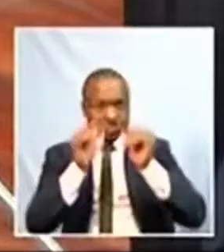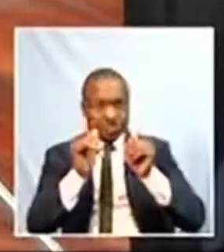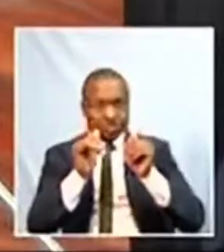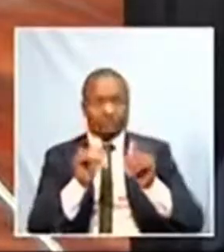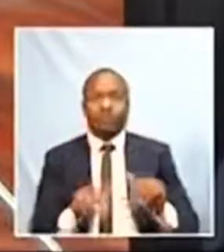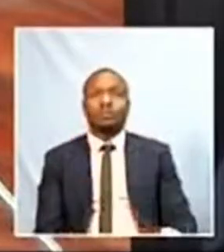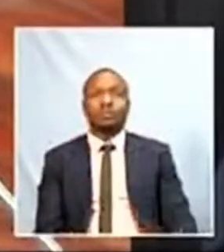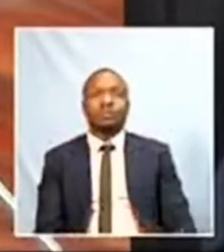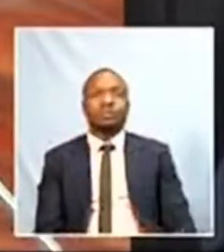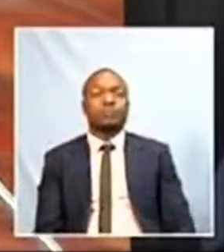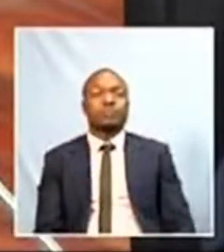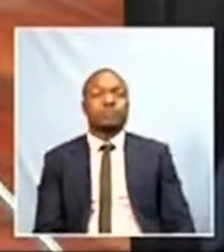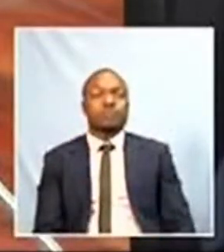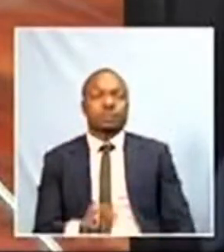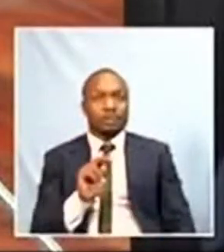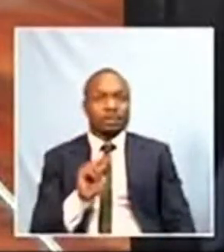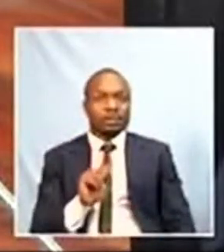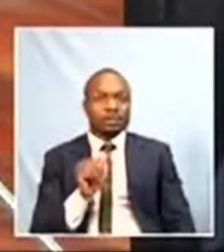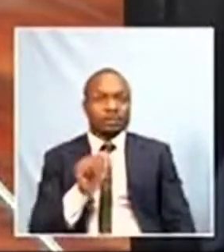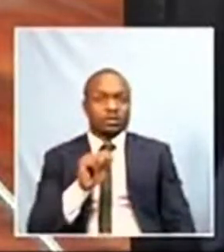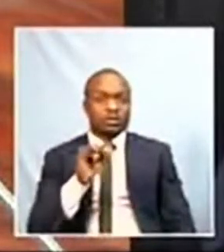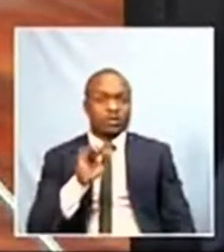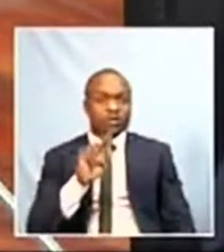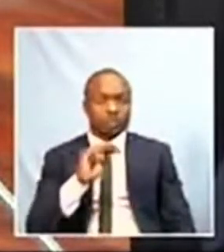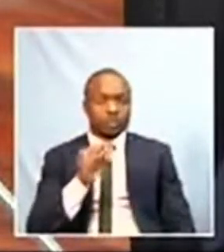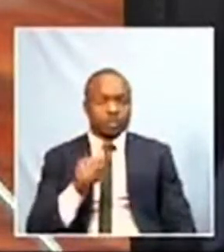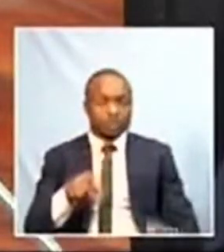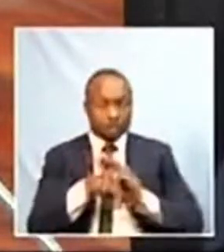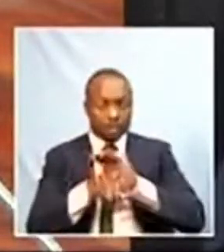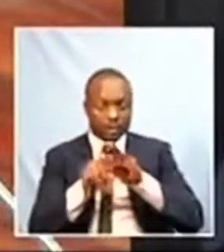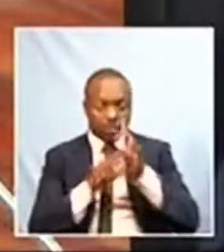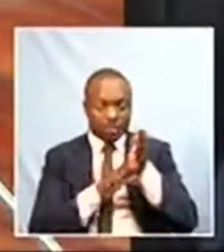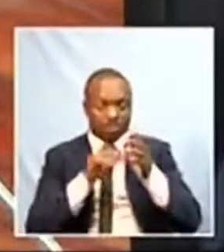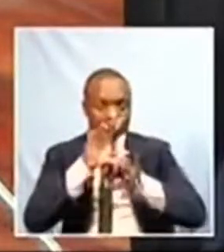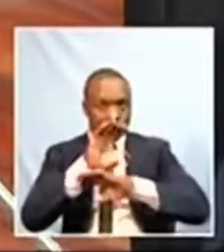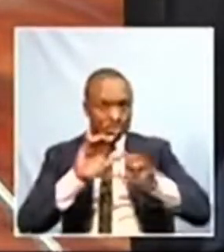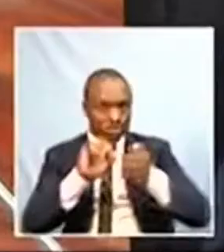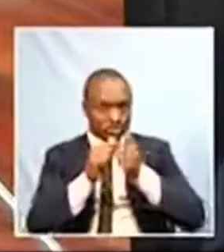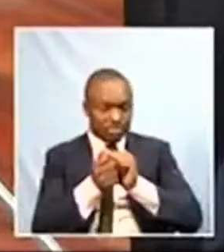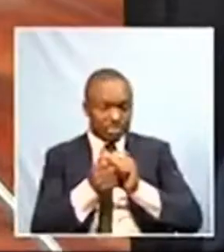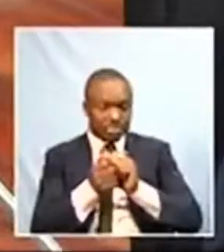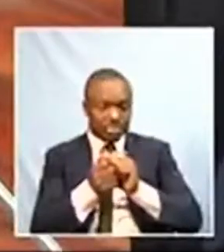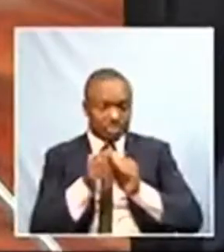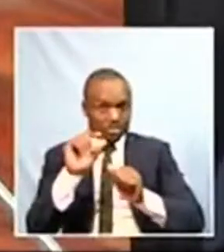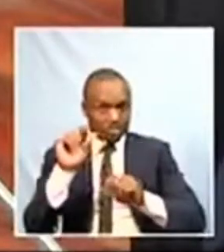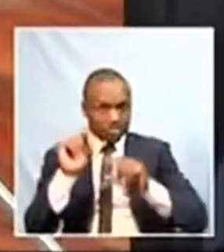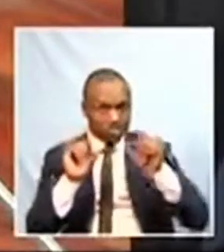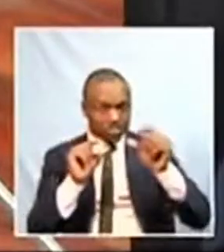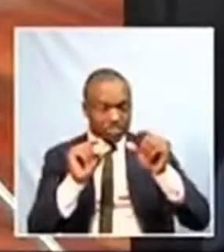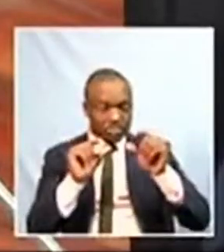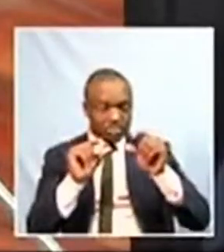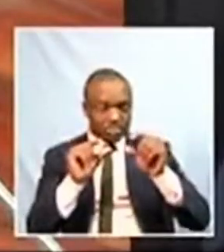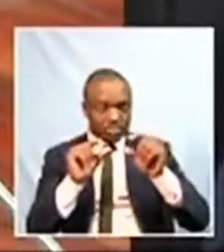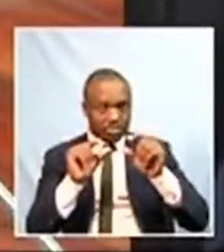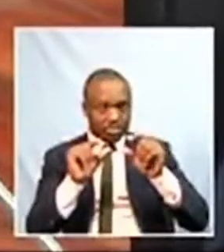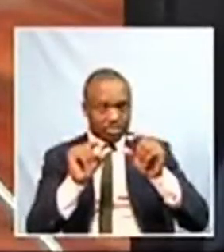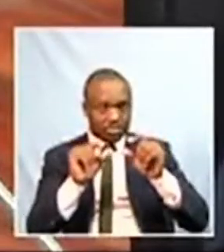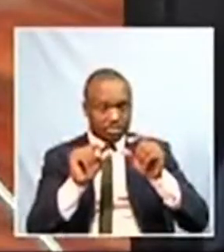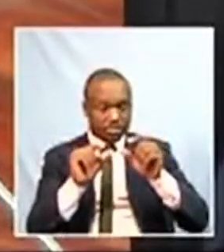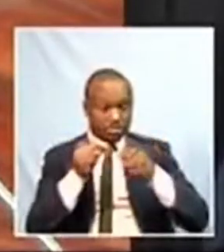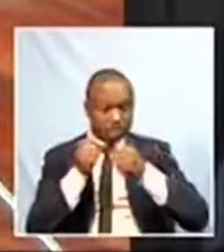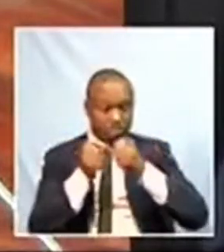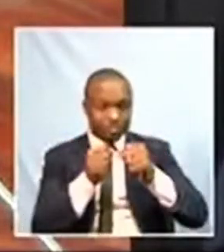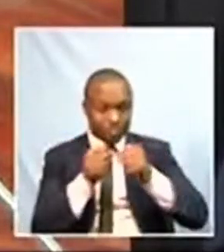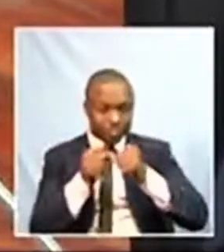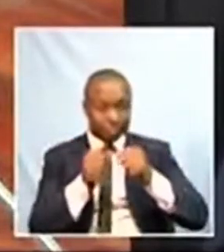at Nanyua Primary School. The cause of the delay was due to minor plumbing works that were not